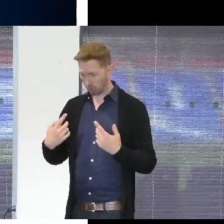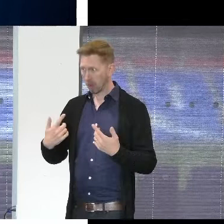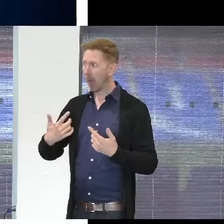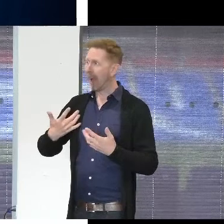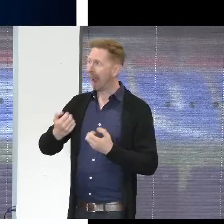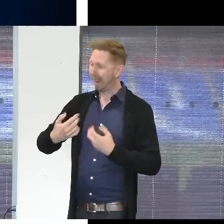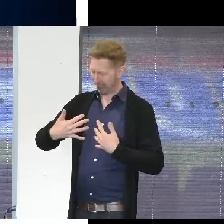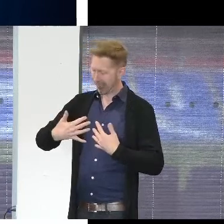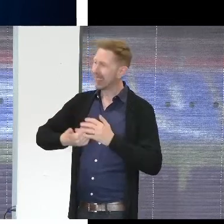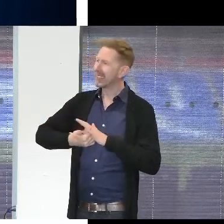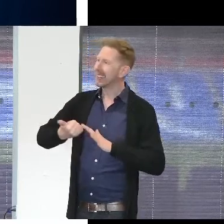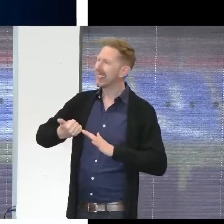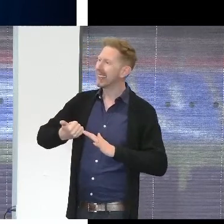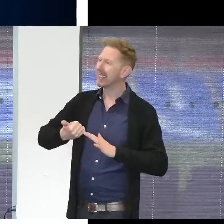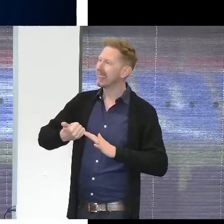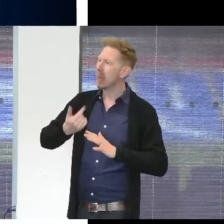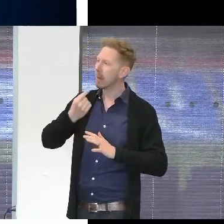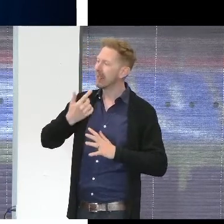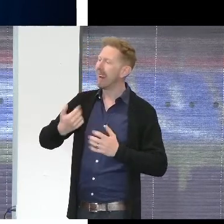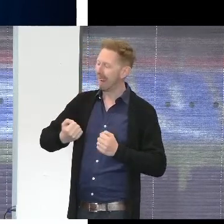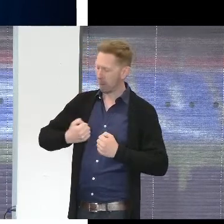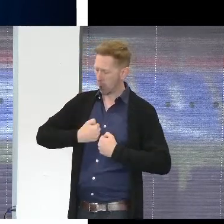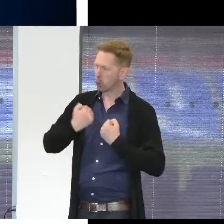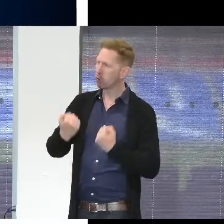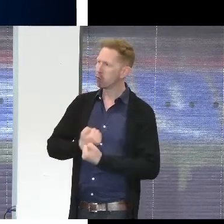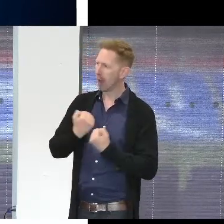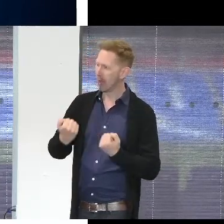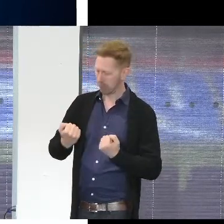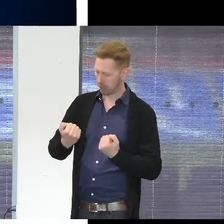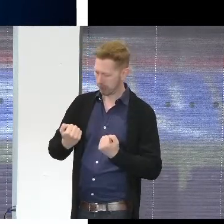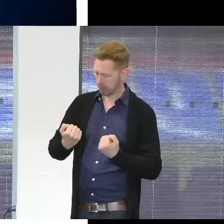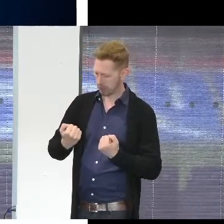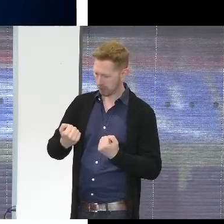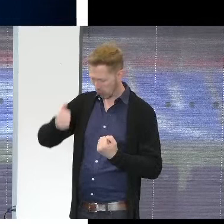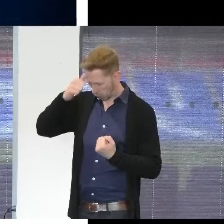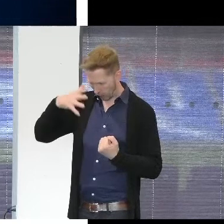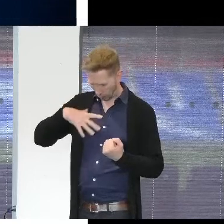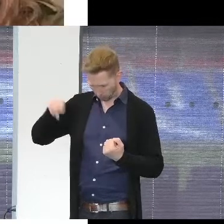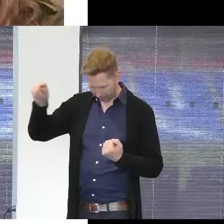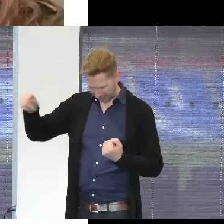had there and her individual values and individual strengths to apply to what she wanted to achieve.